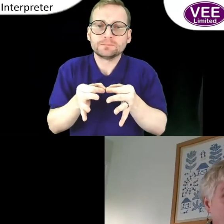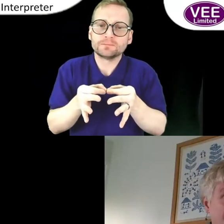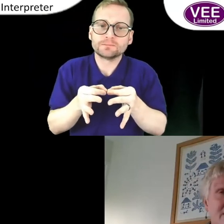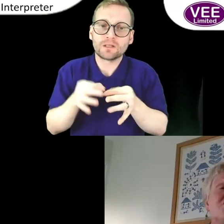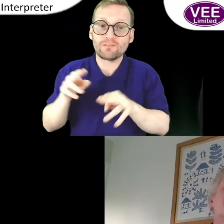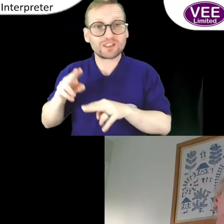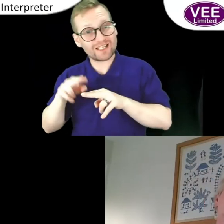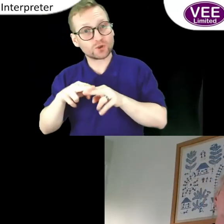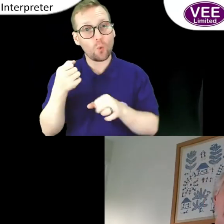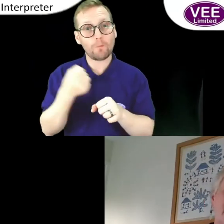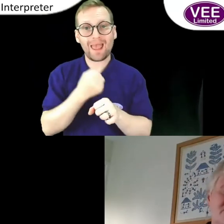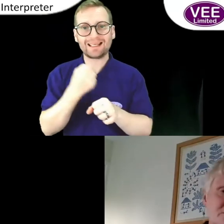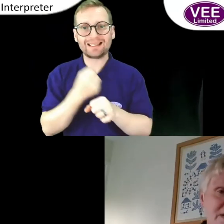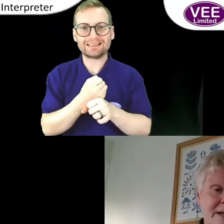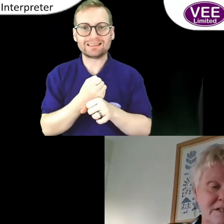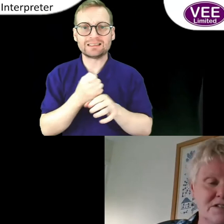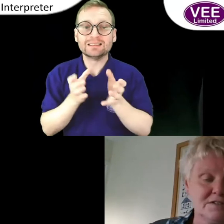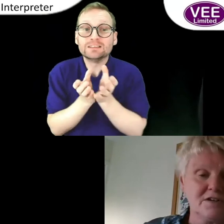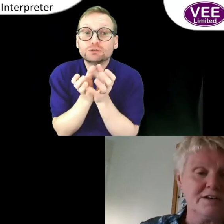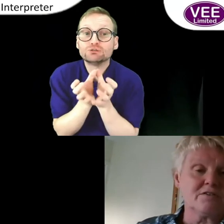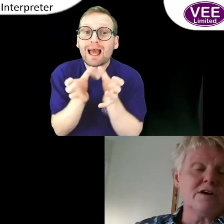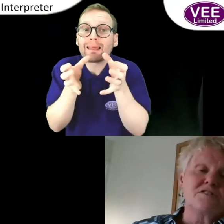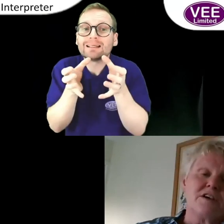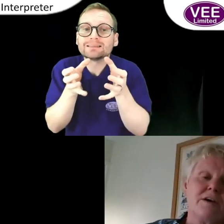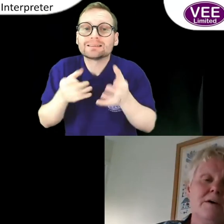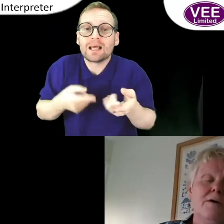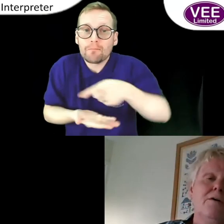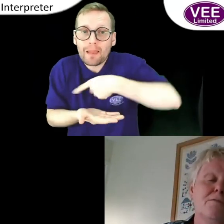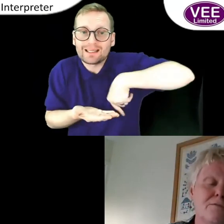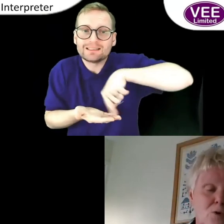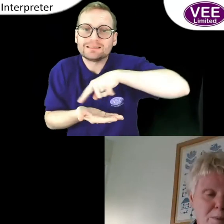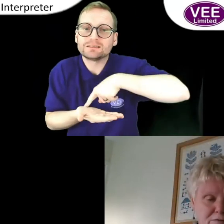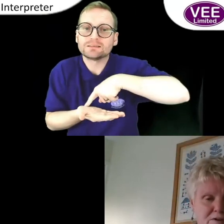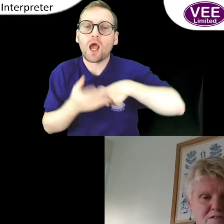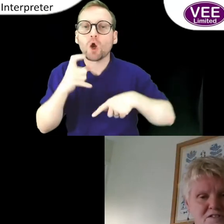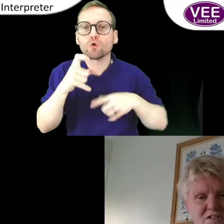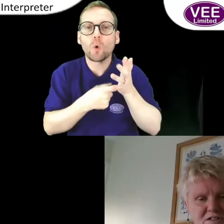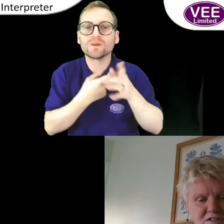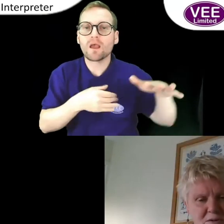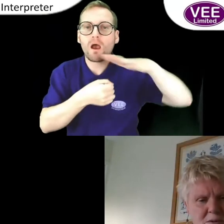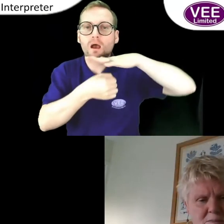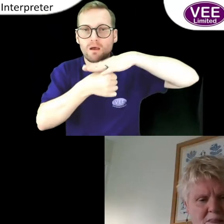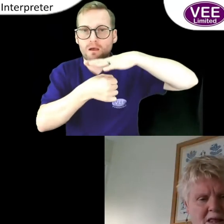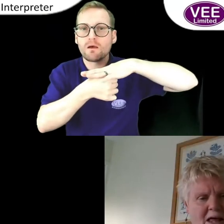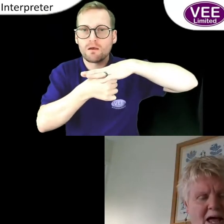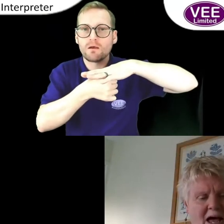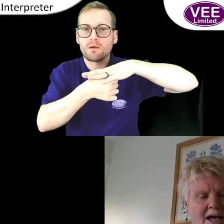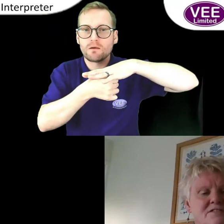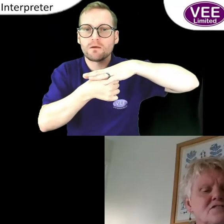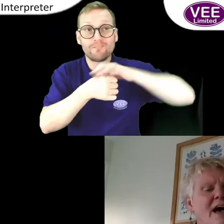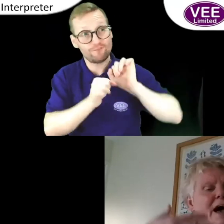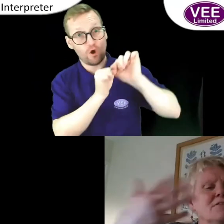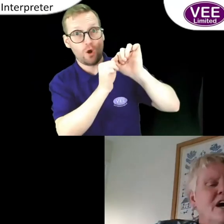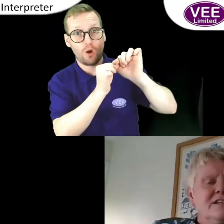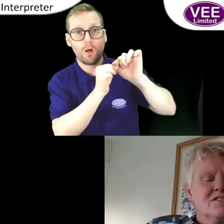Francesco made a chalice and plate and crozier for Pope Francis.